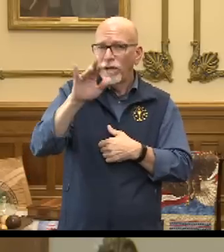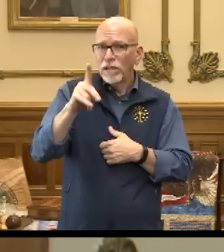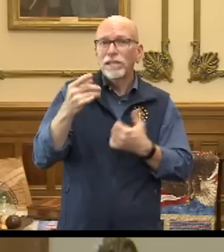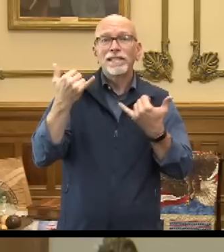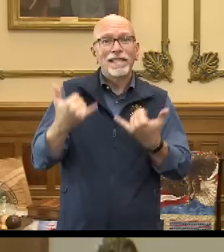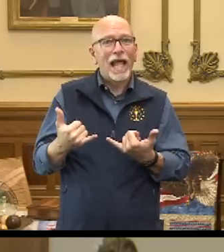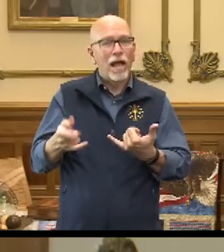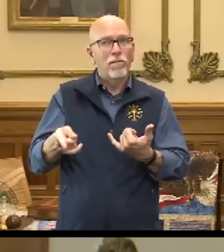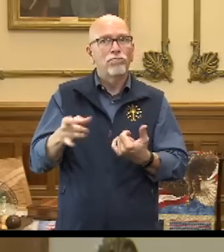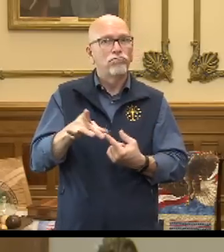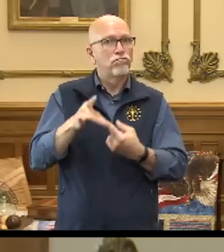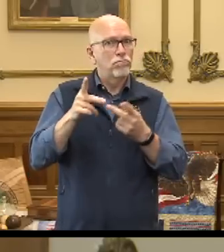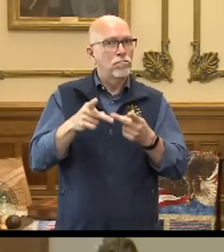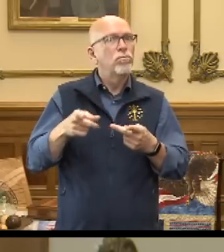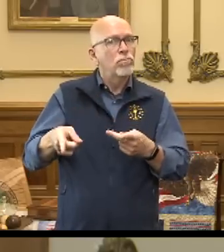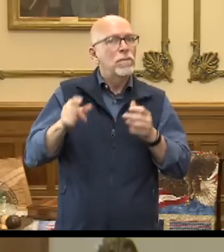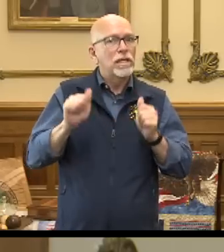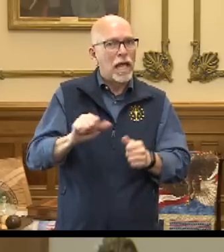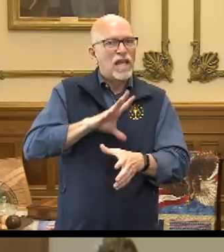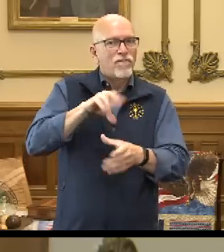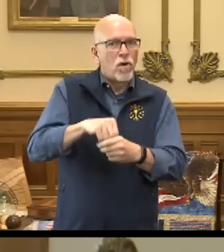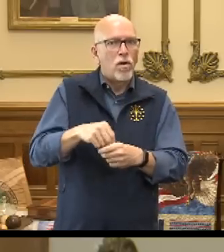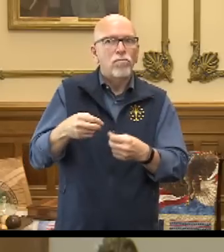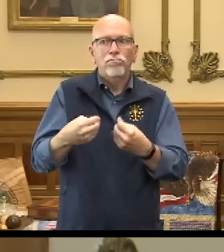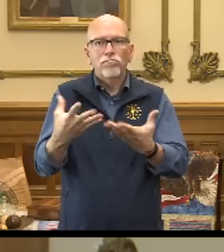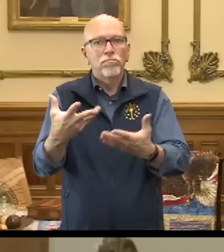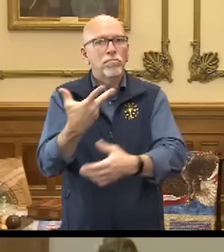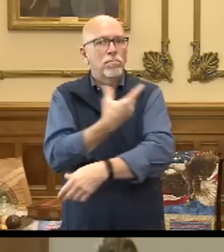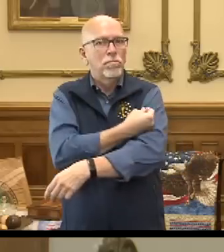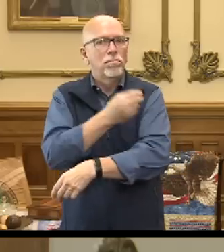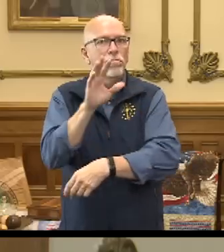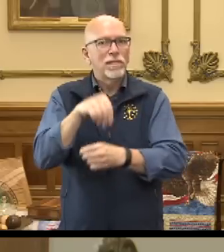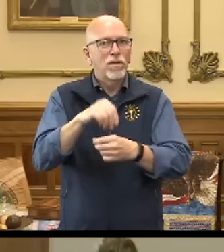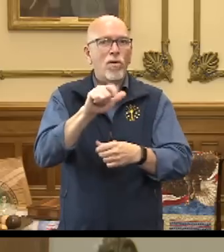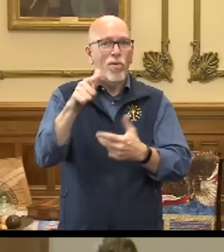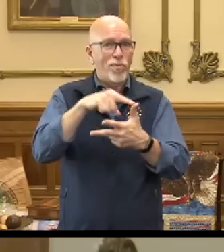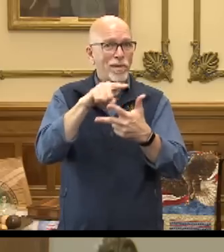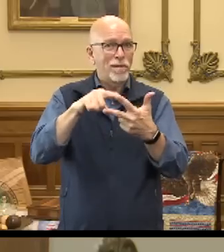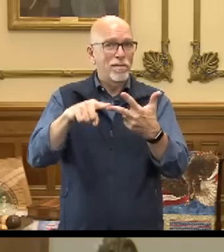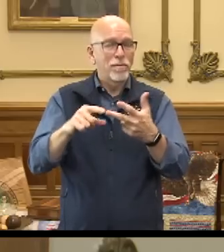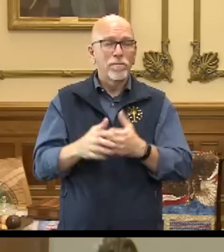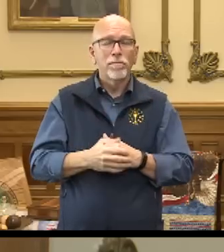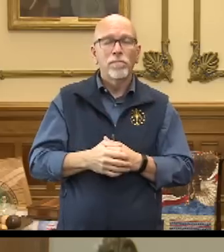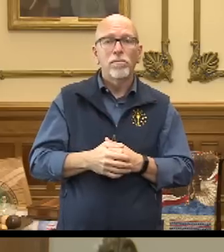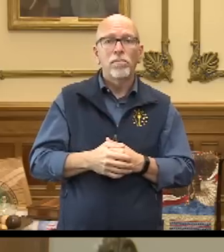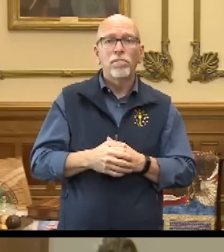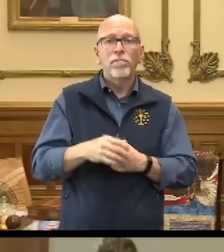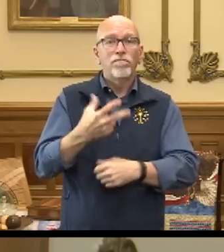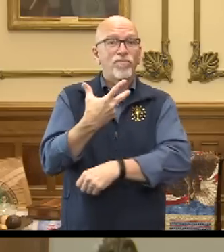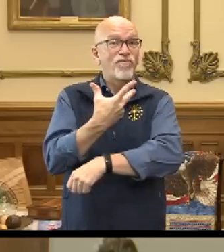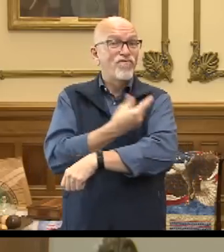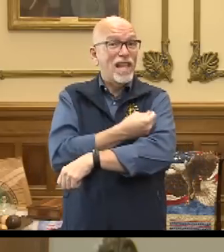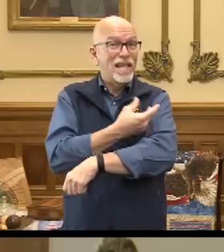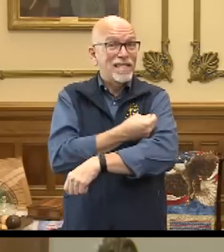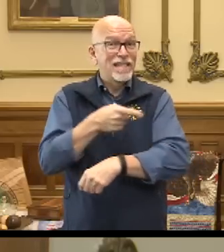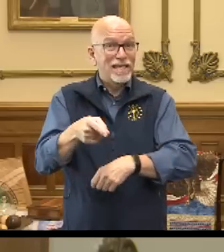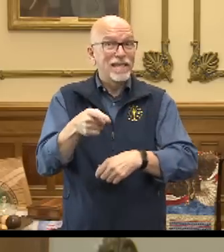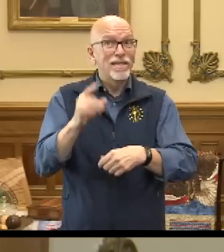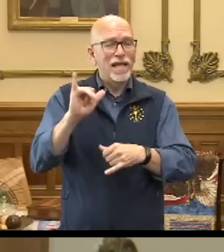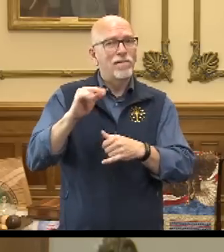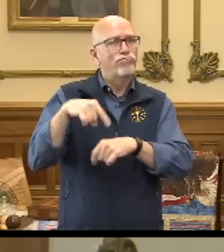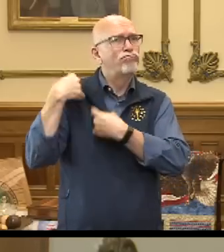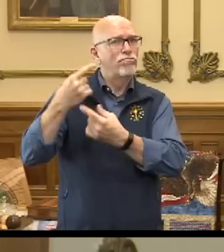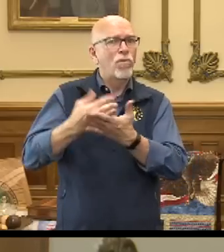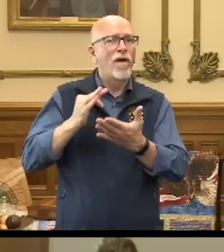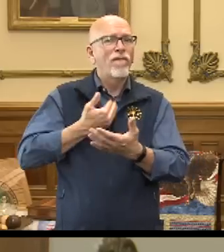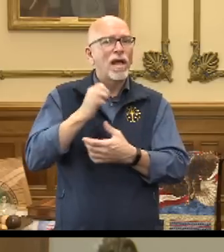in a unique position to engage in vaccine delivery across all three of these needs. Vaccine administration has long been part of